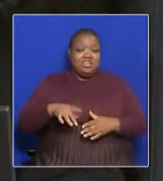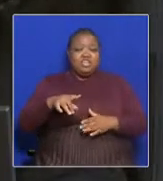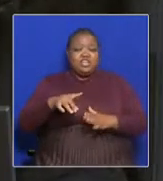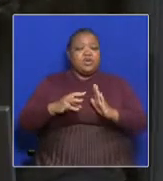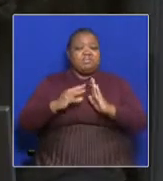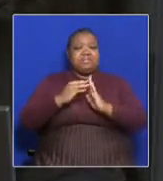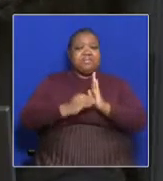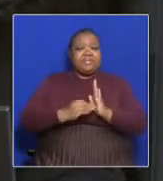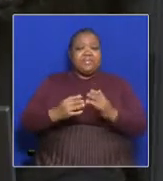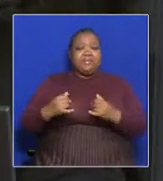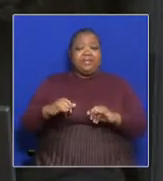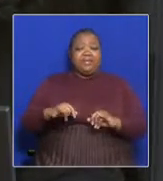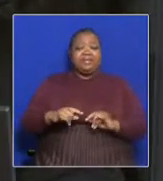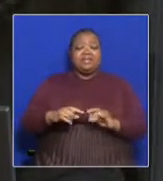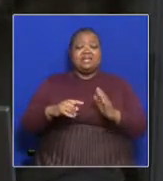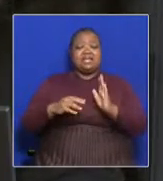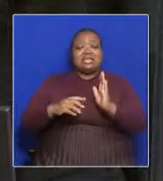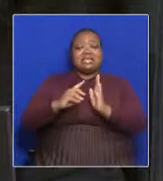the 23rd.